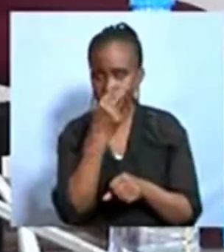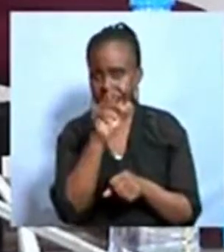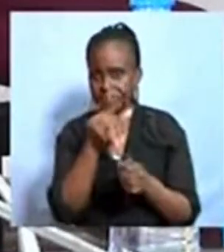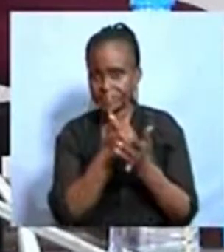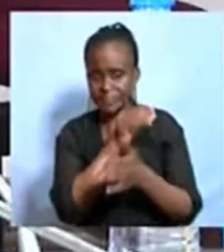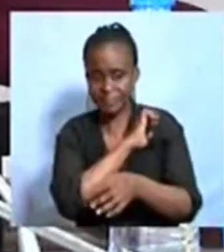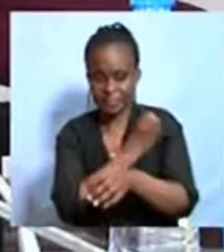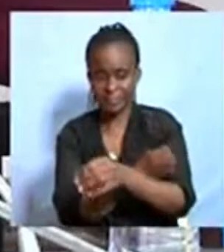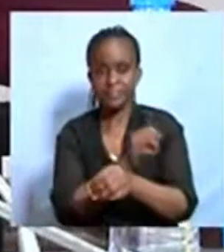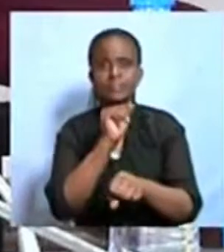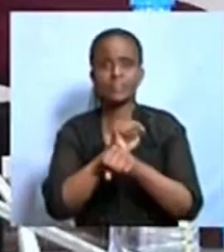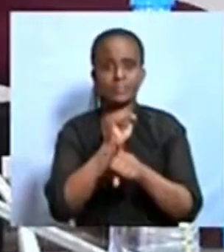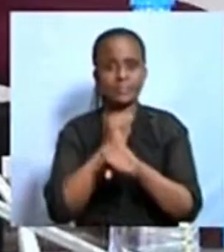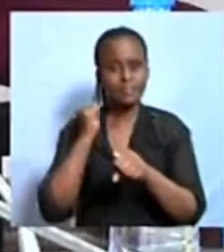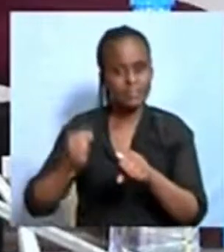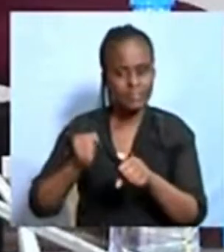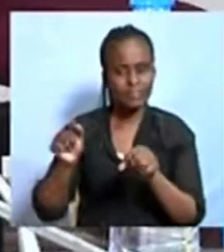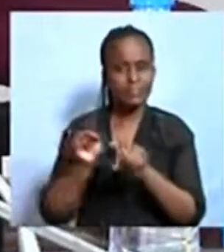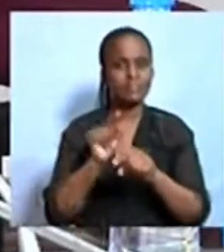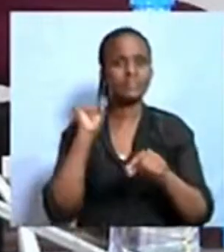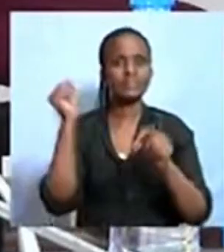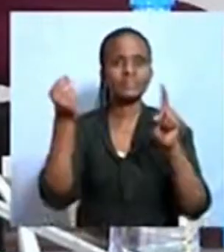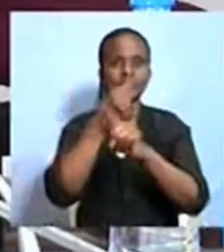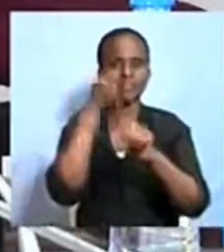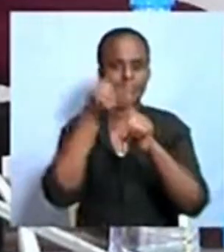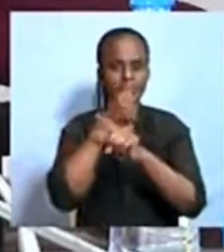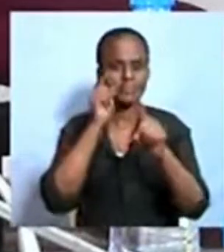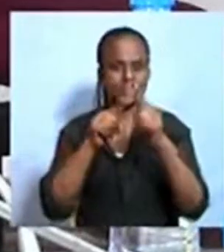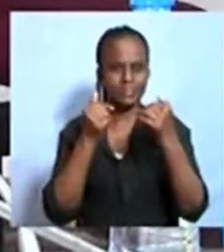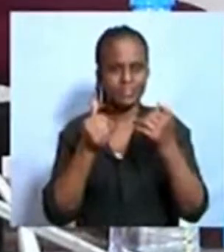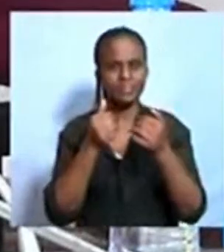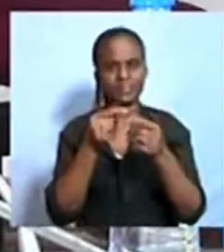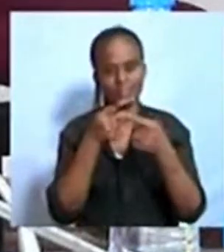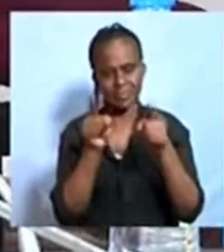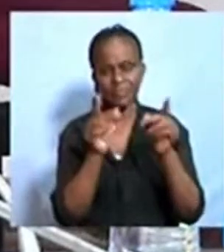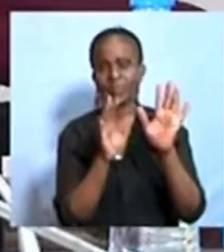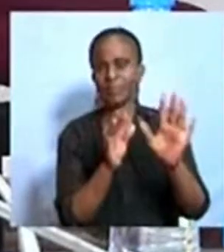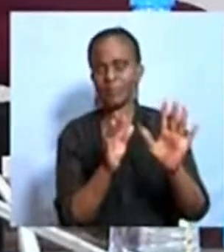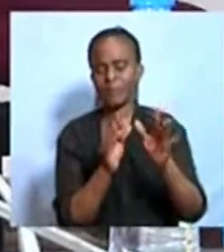energetic the traditional leaders are as champions, but they come with something different.